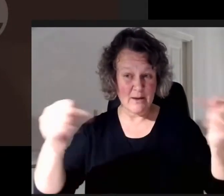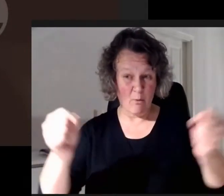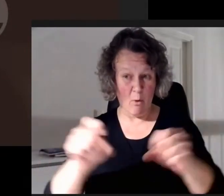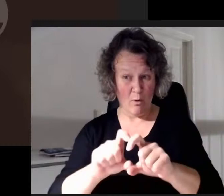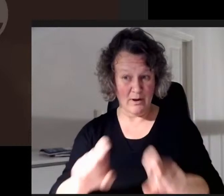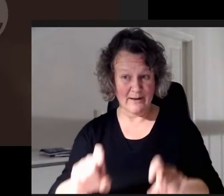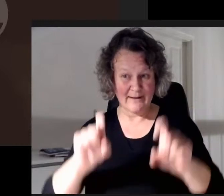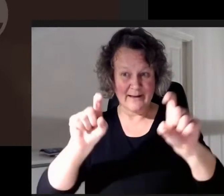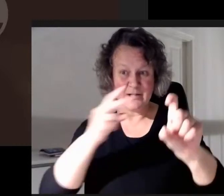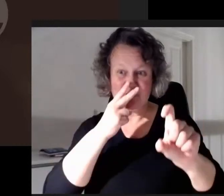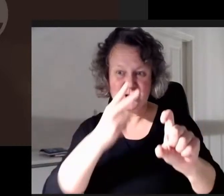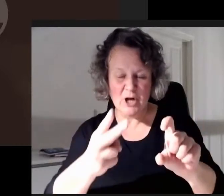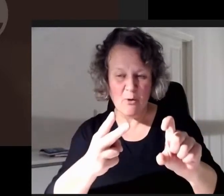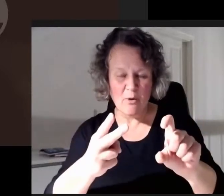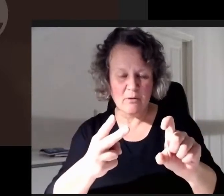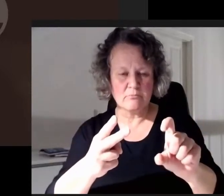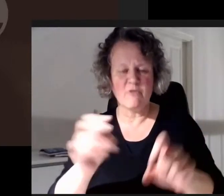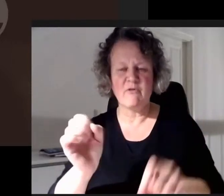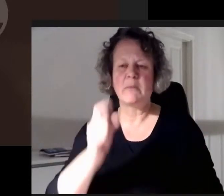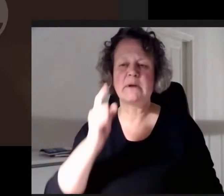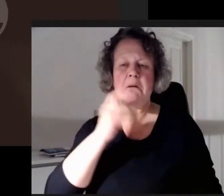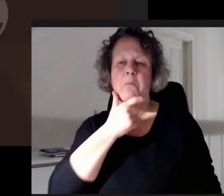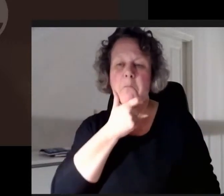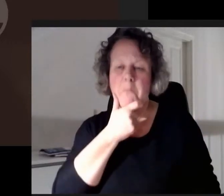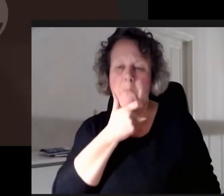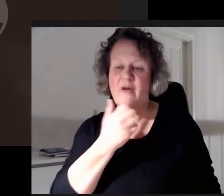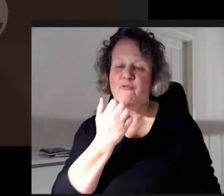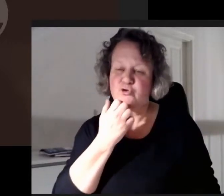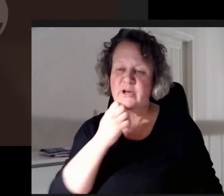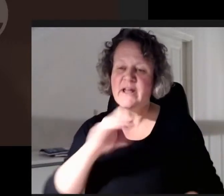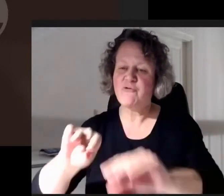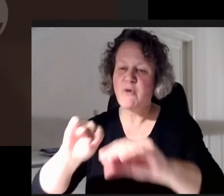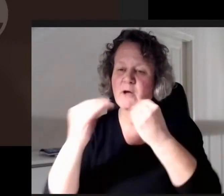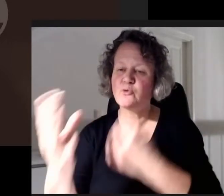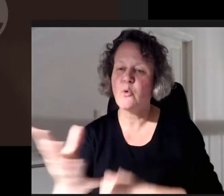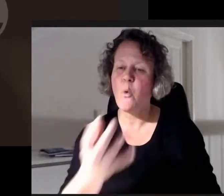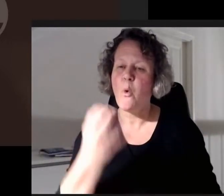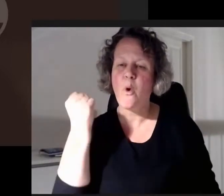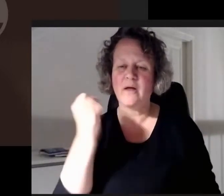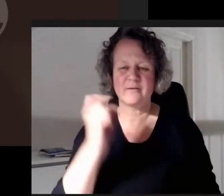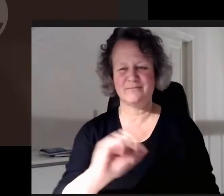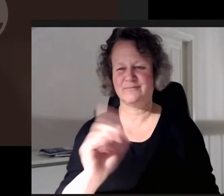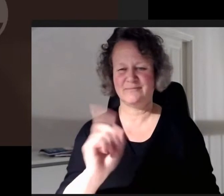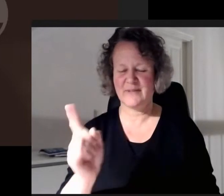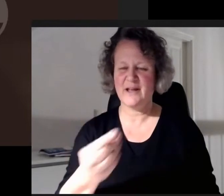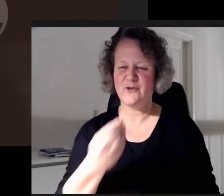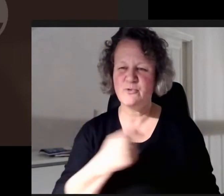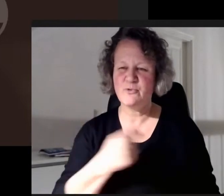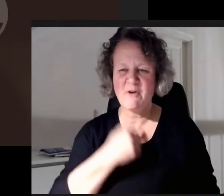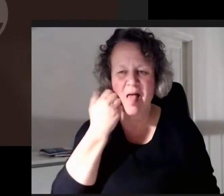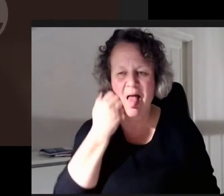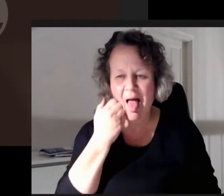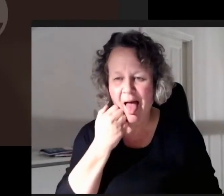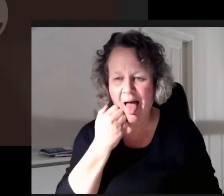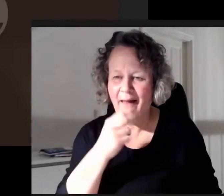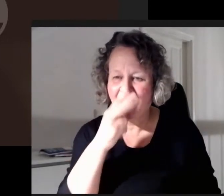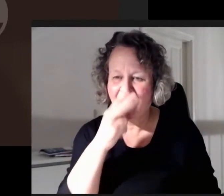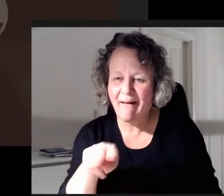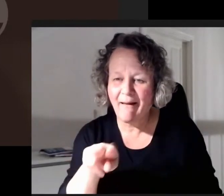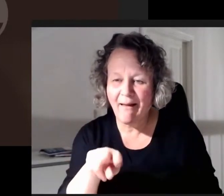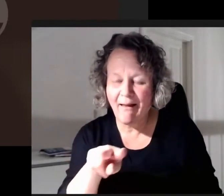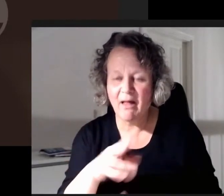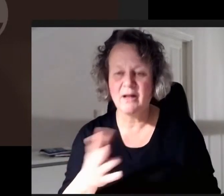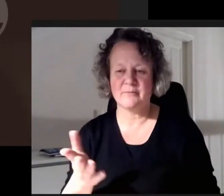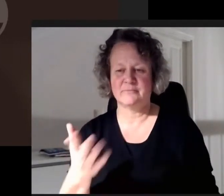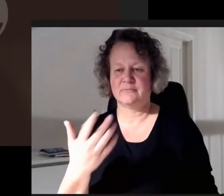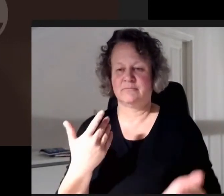is watched or which is watching the hero, does not say I'm interested, or I want to be informed about climate. There